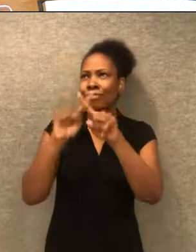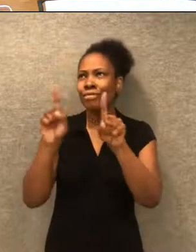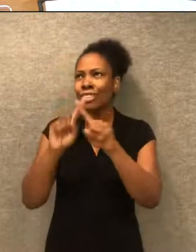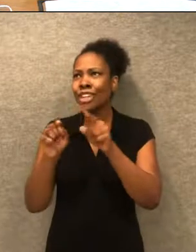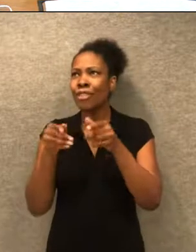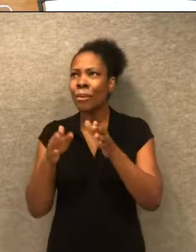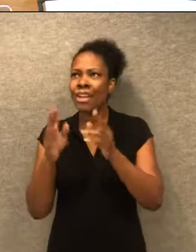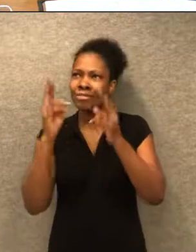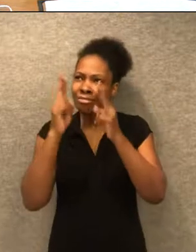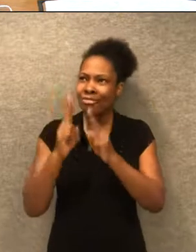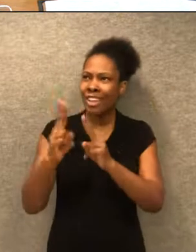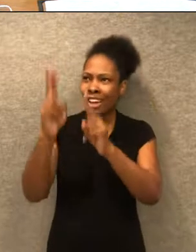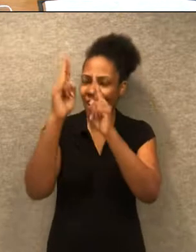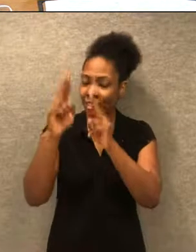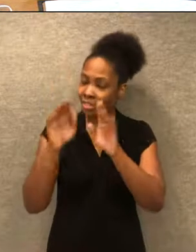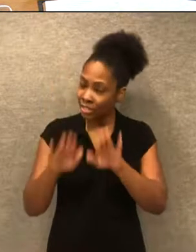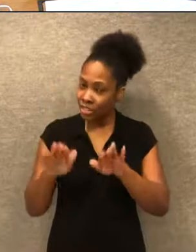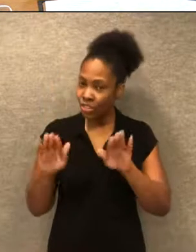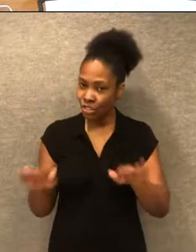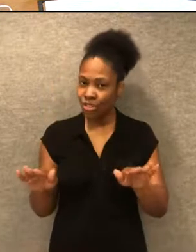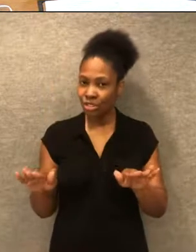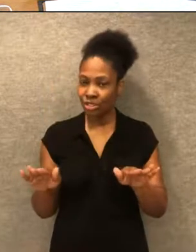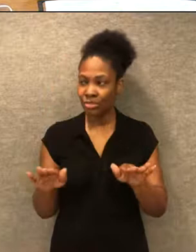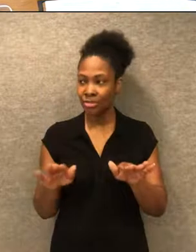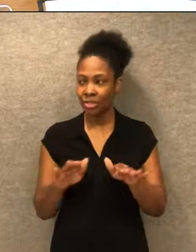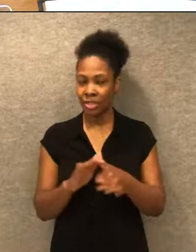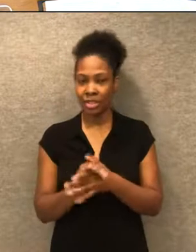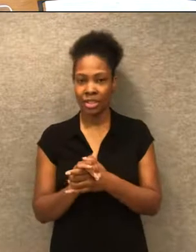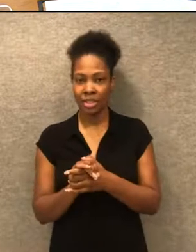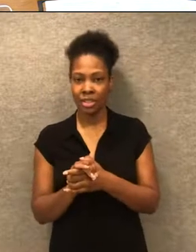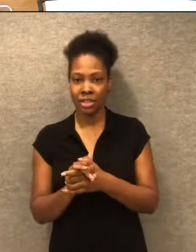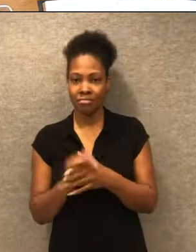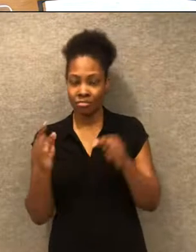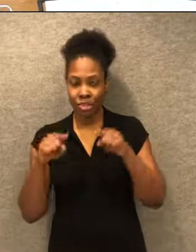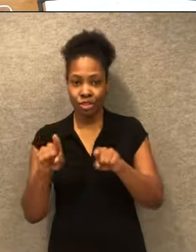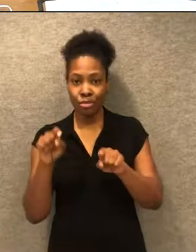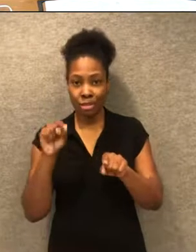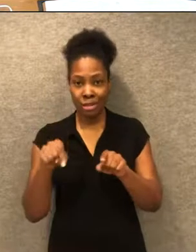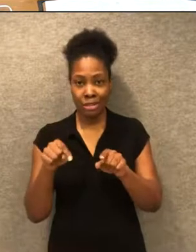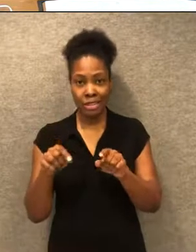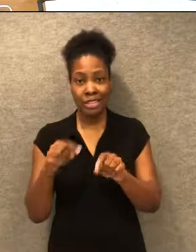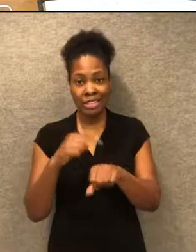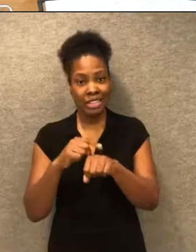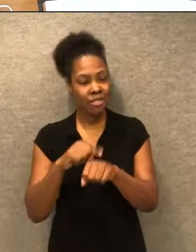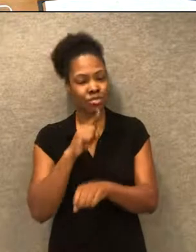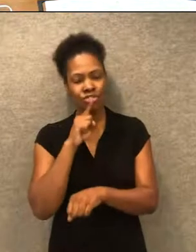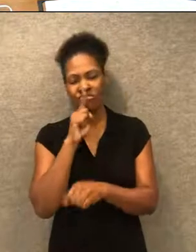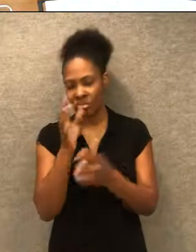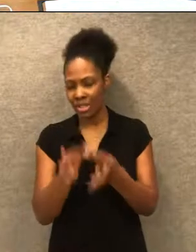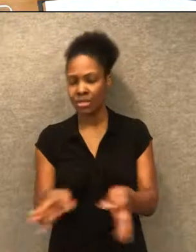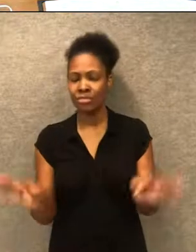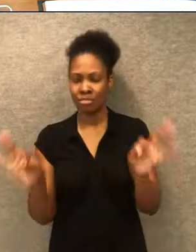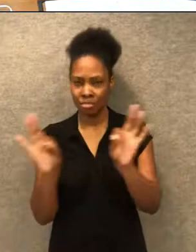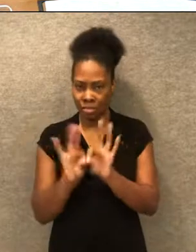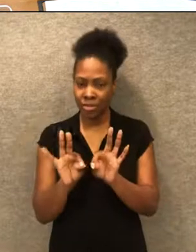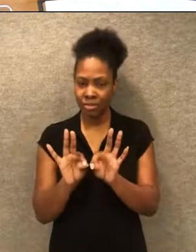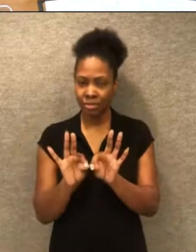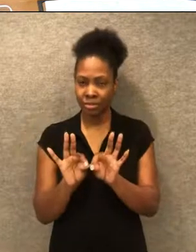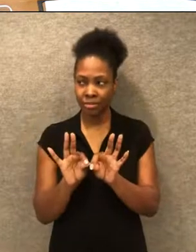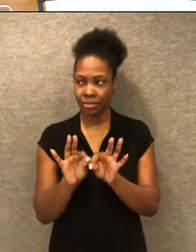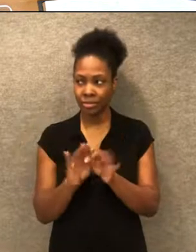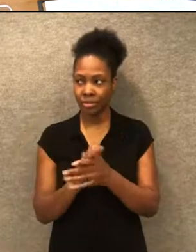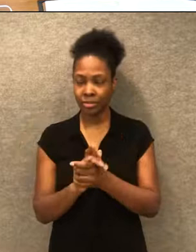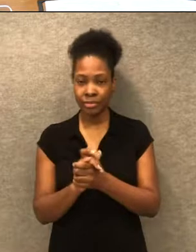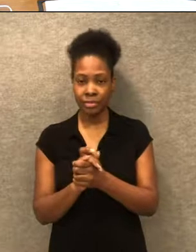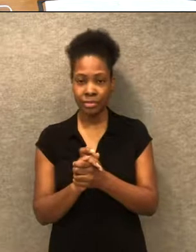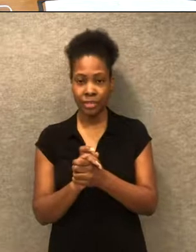and uplift our children, especially during a time like this, is critically important. And I think that it's just up to